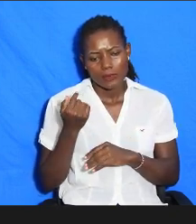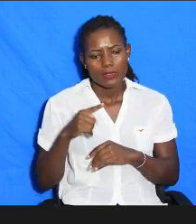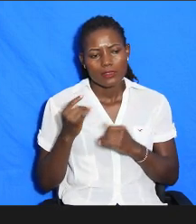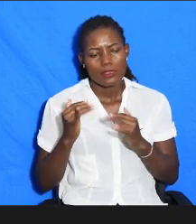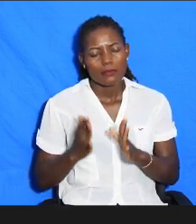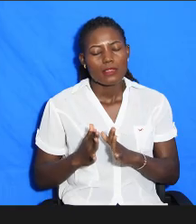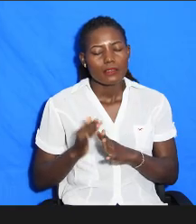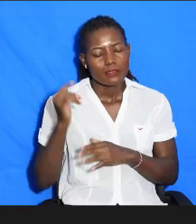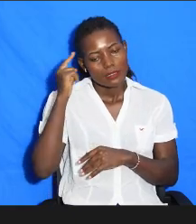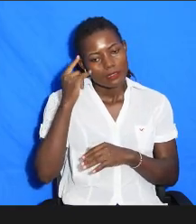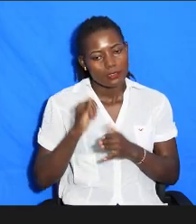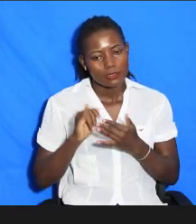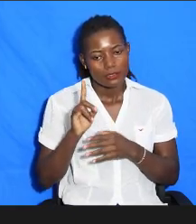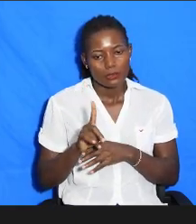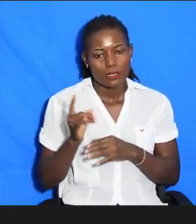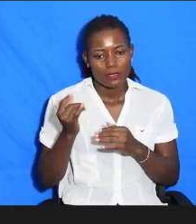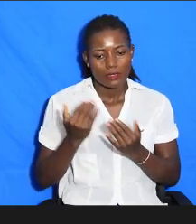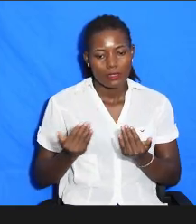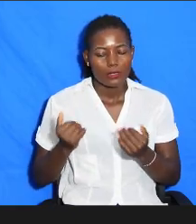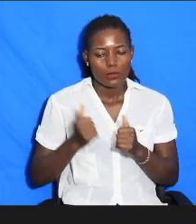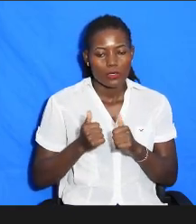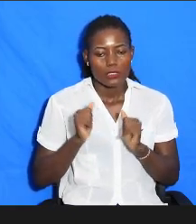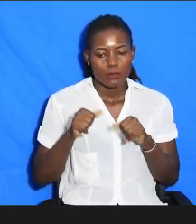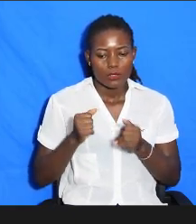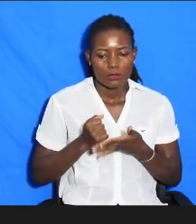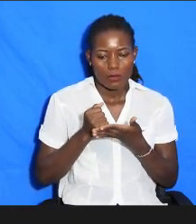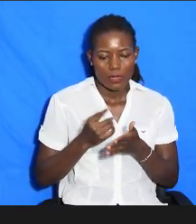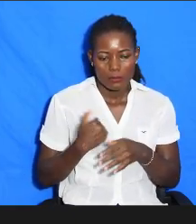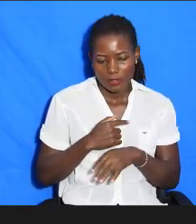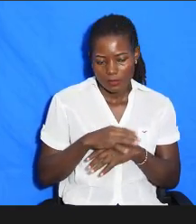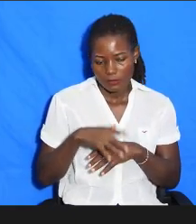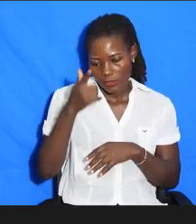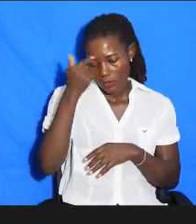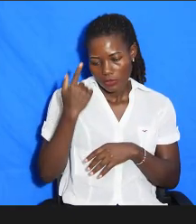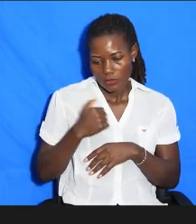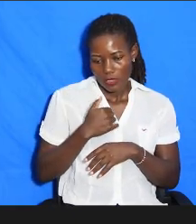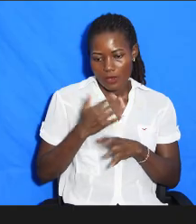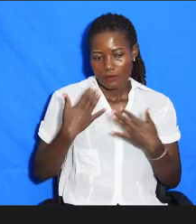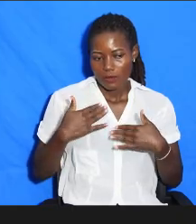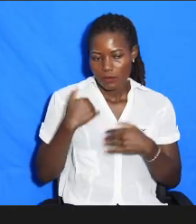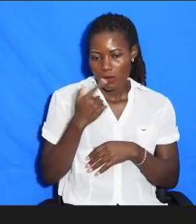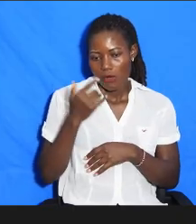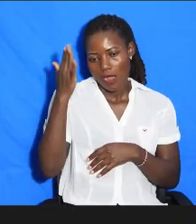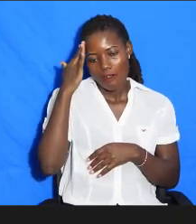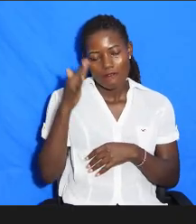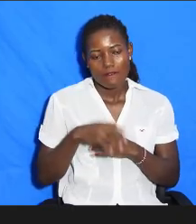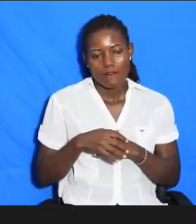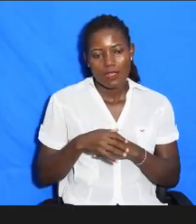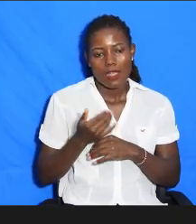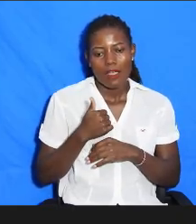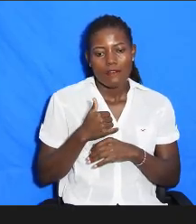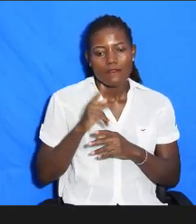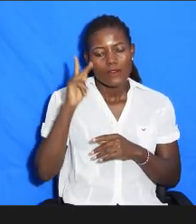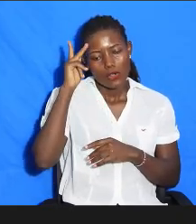think those are the one thing that I think it can really help us since we have people who have knowledge um, outside Kenya